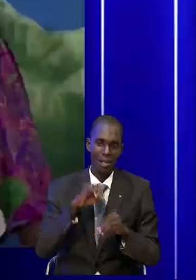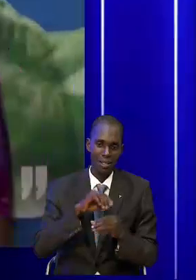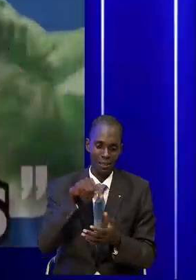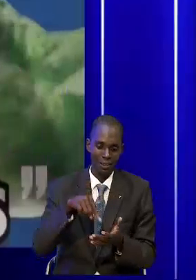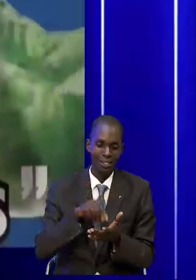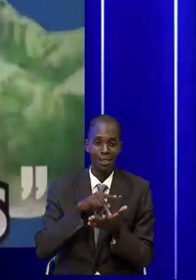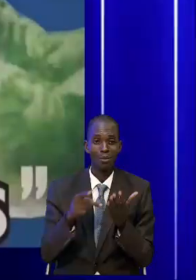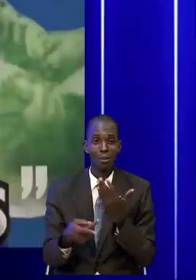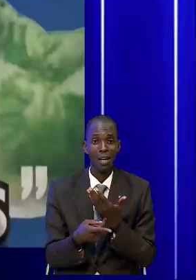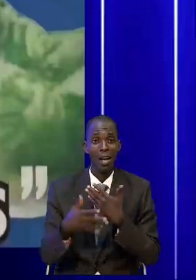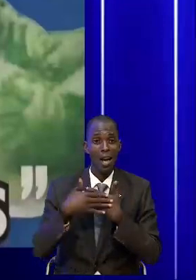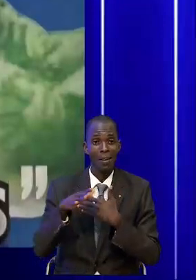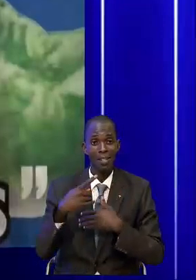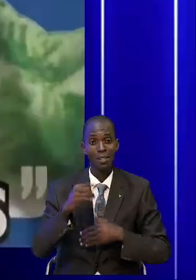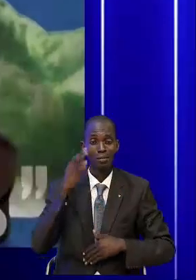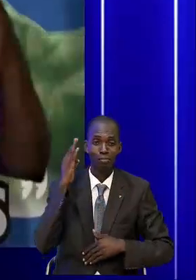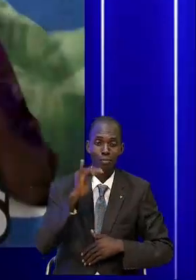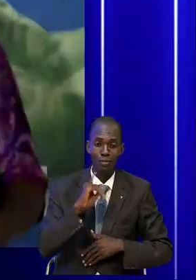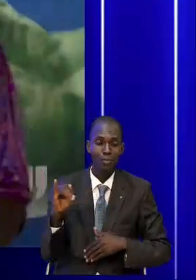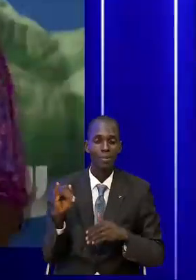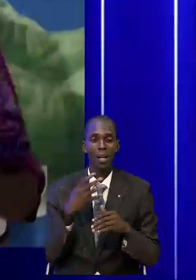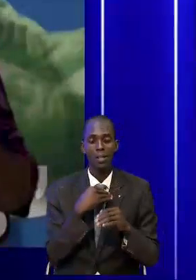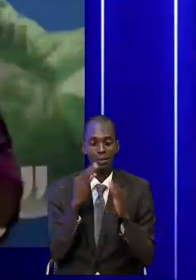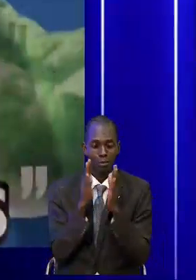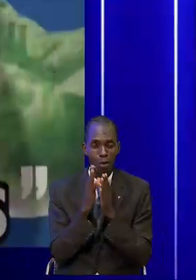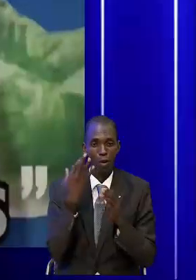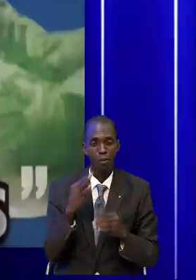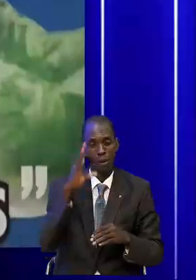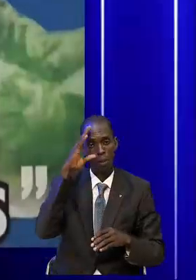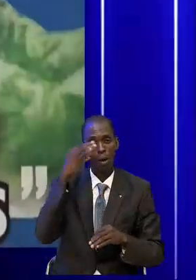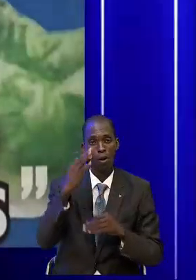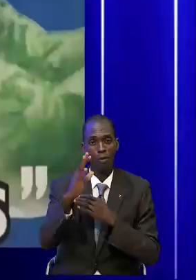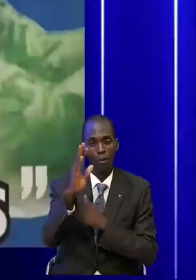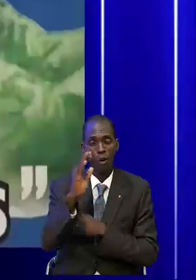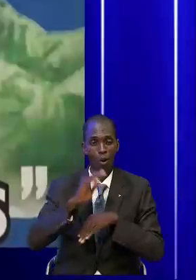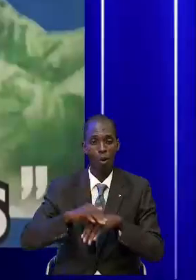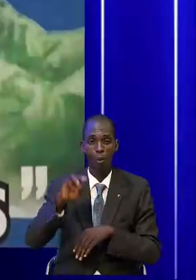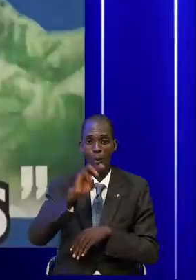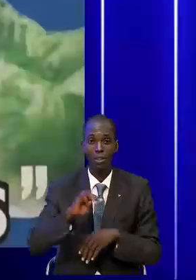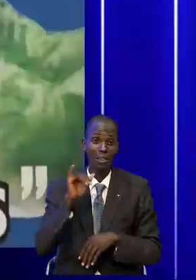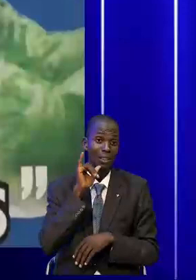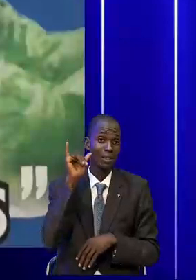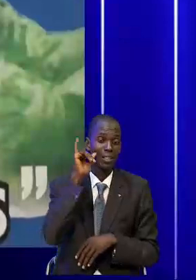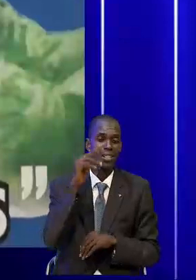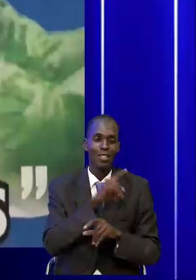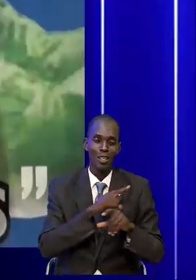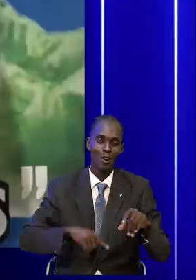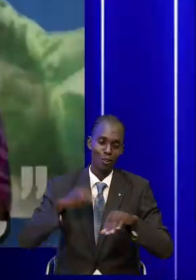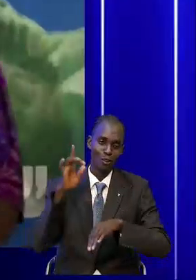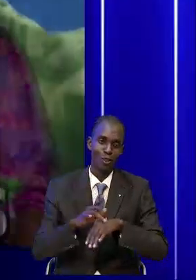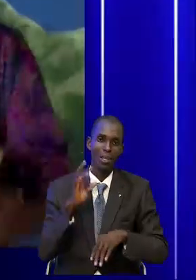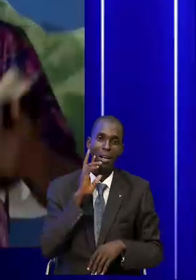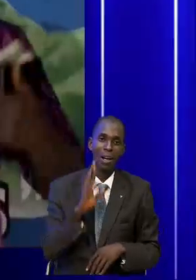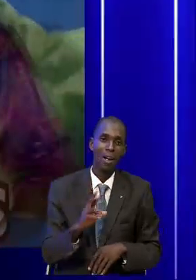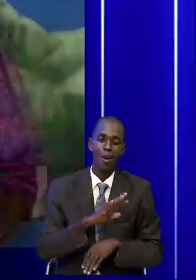the grace of God, that the Lord touched me in this program. After the preaching and the prayer of the servant of God